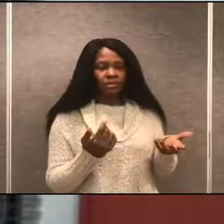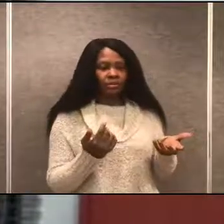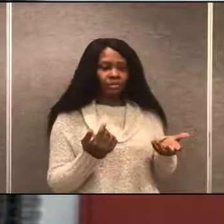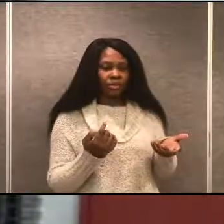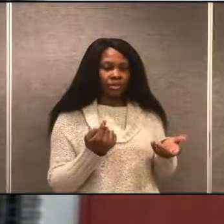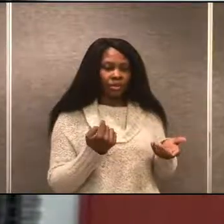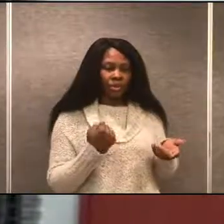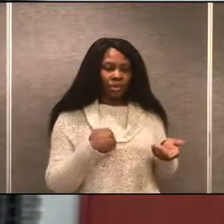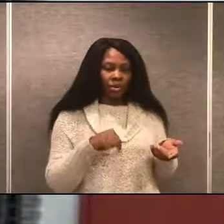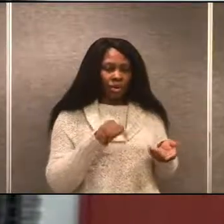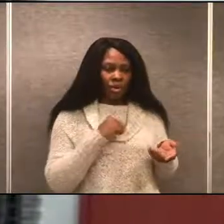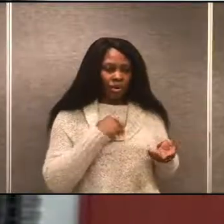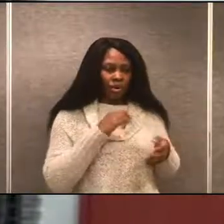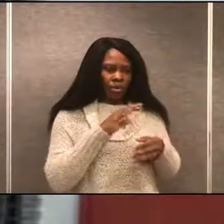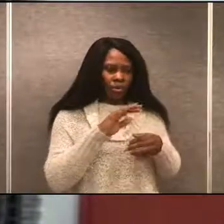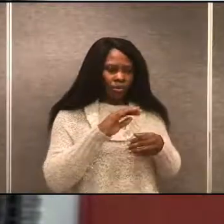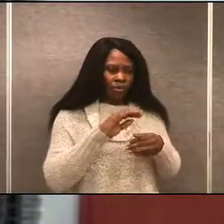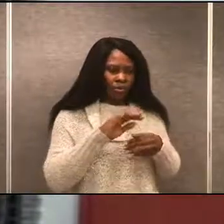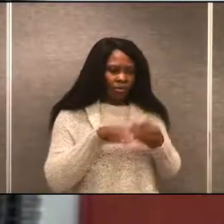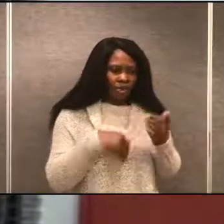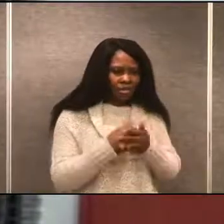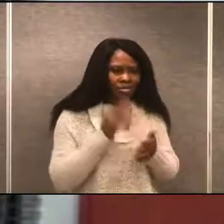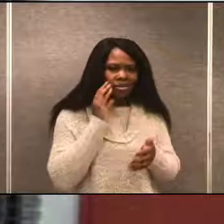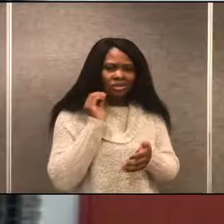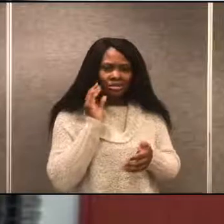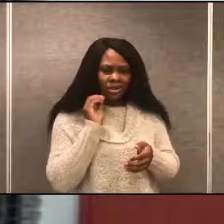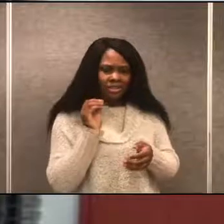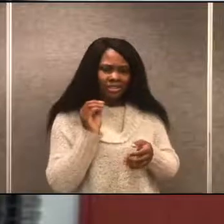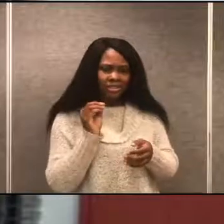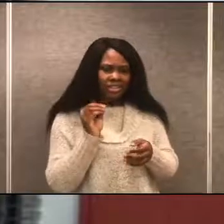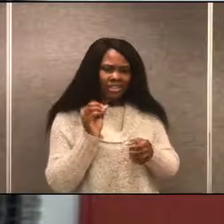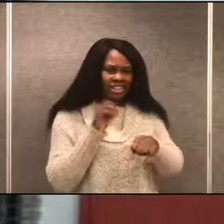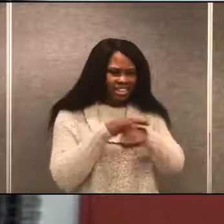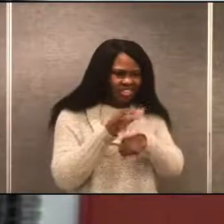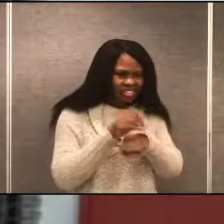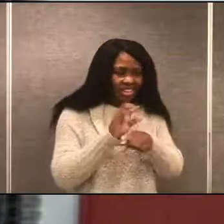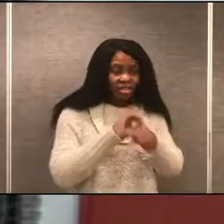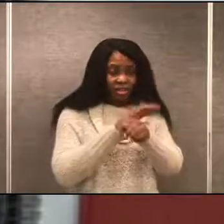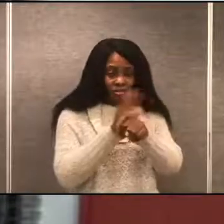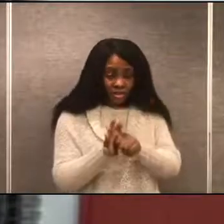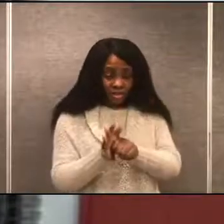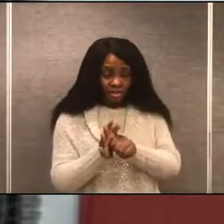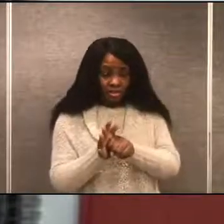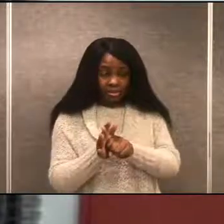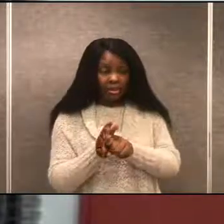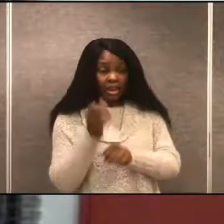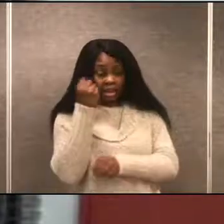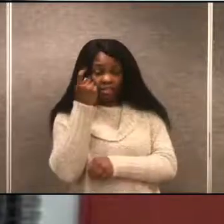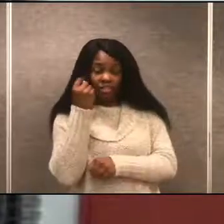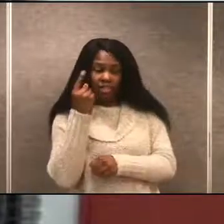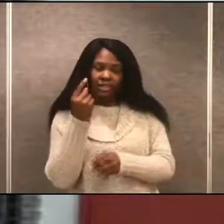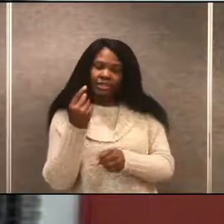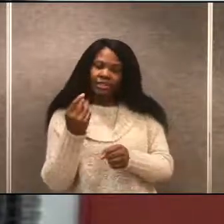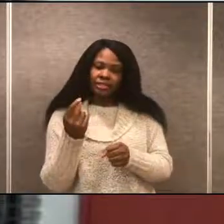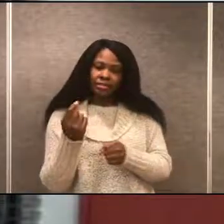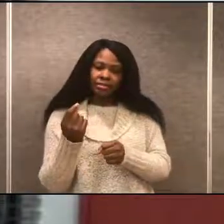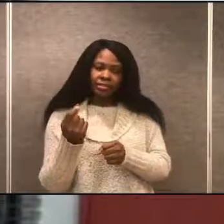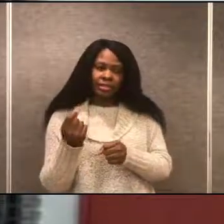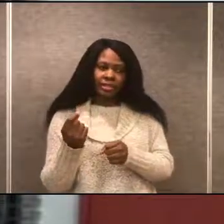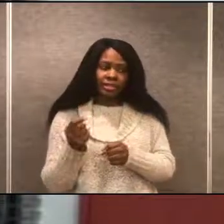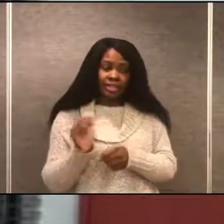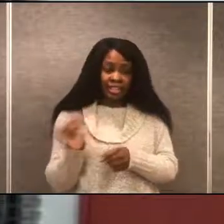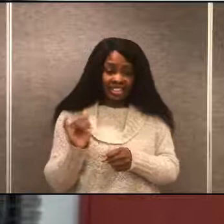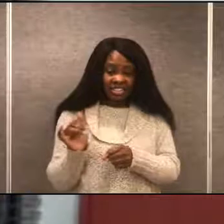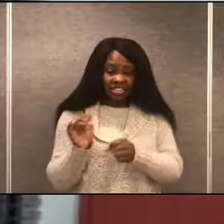the effects of what COVID-19 is doing to us, those things are also impacting what would be delivery of